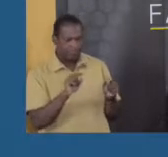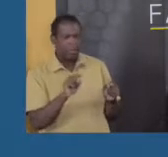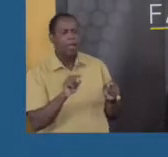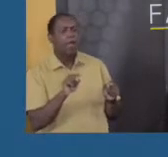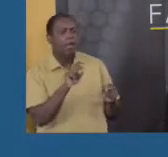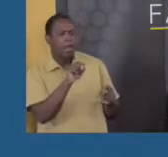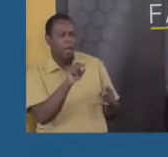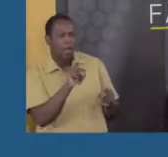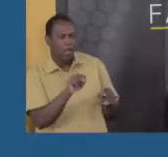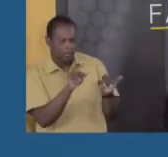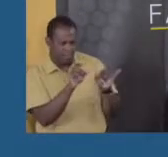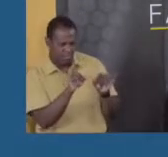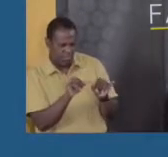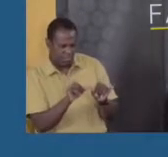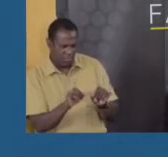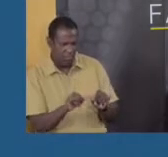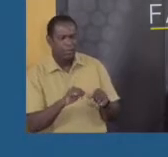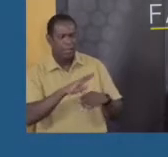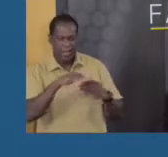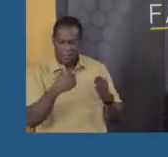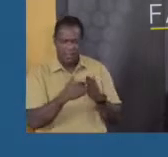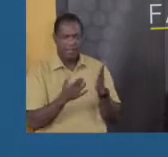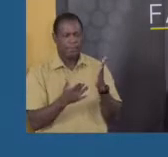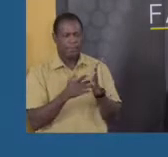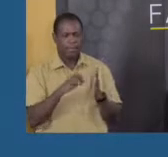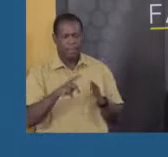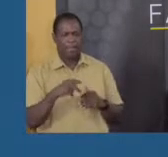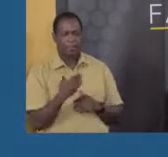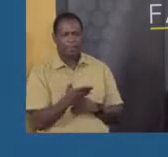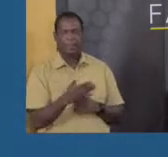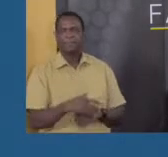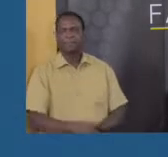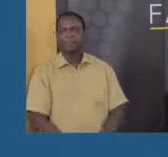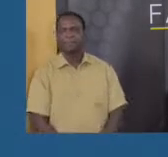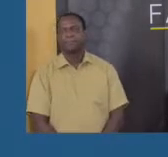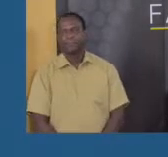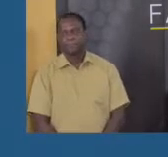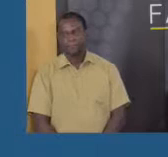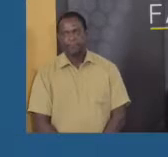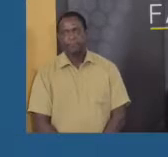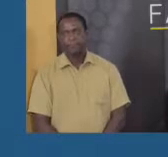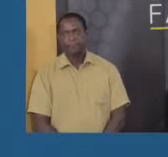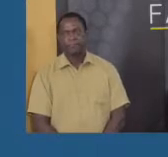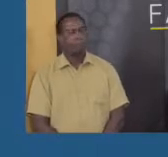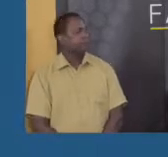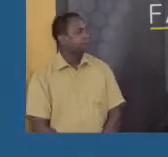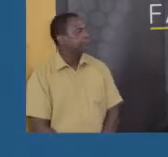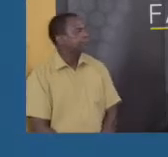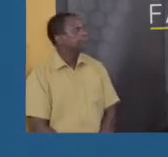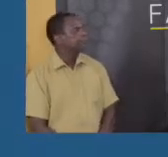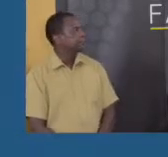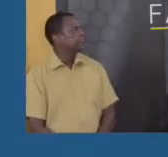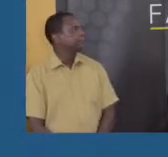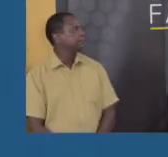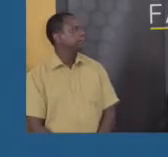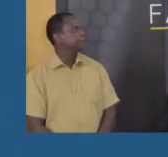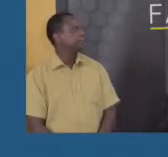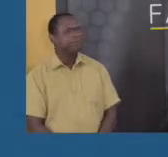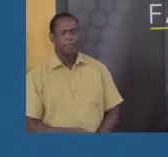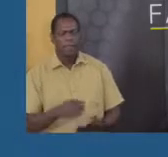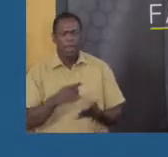the engagement with designer and manufacturer. And the details of the tech pack,